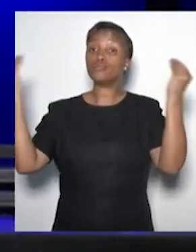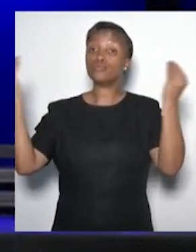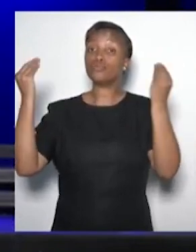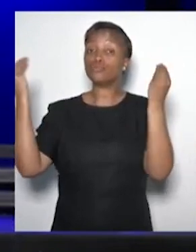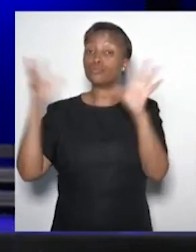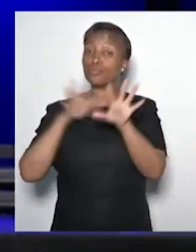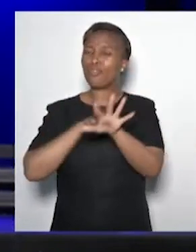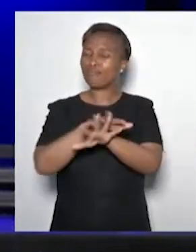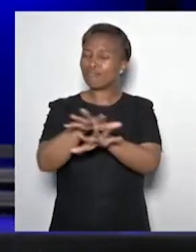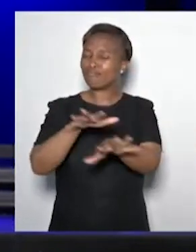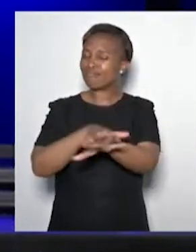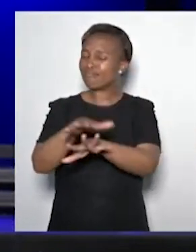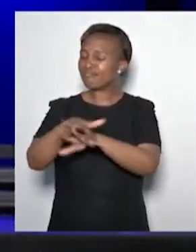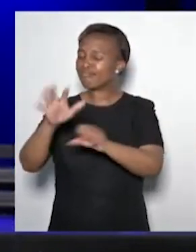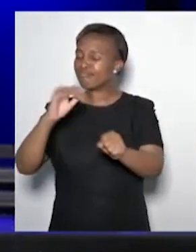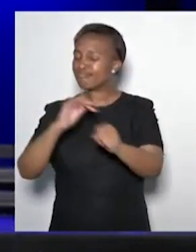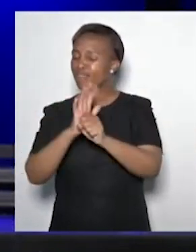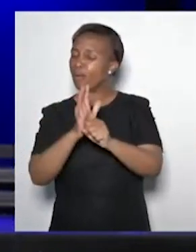influential, powerful,